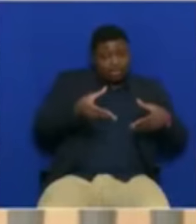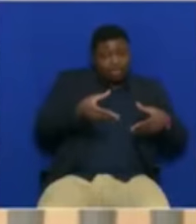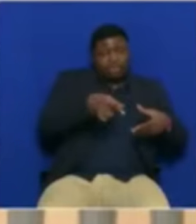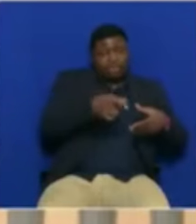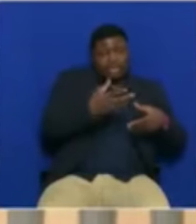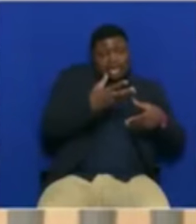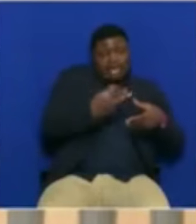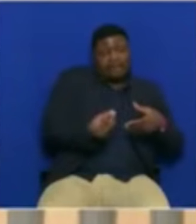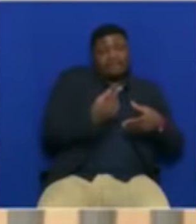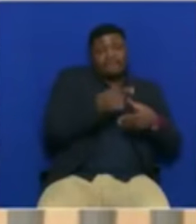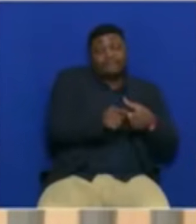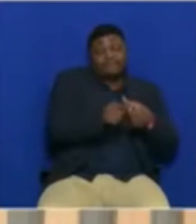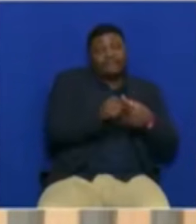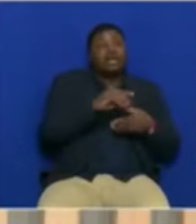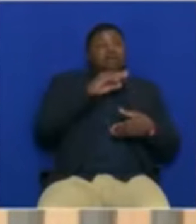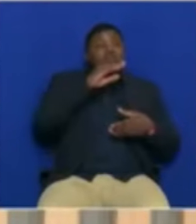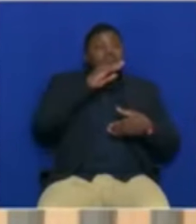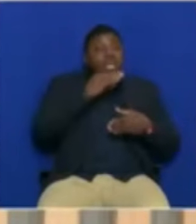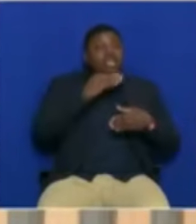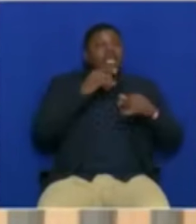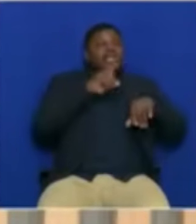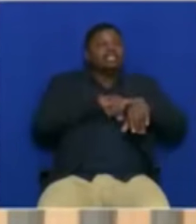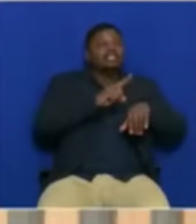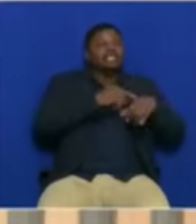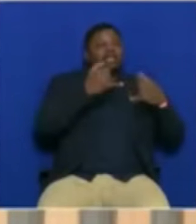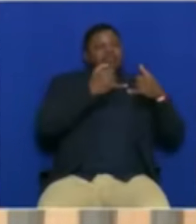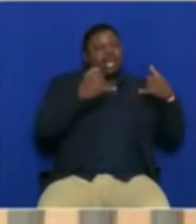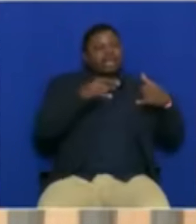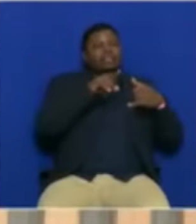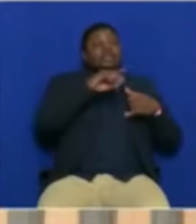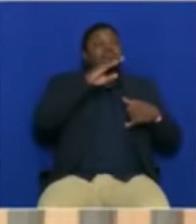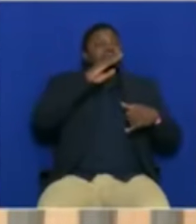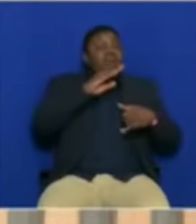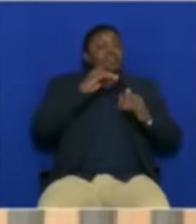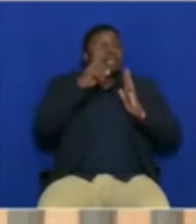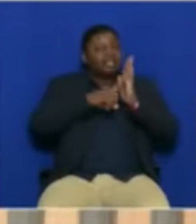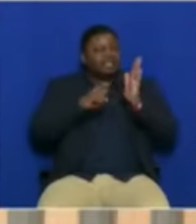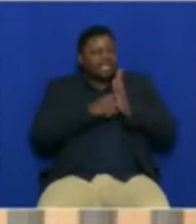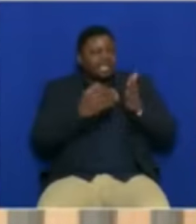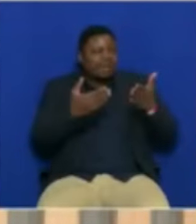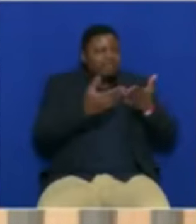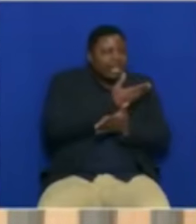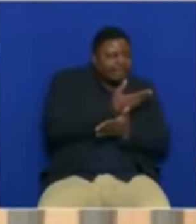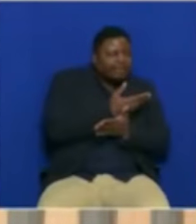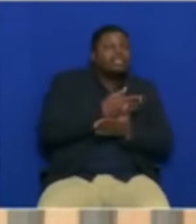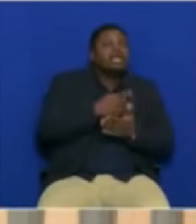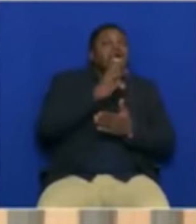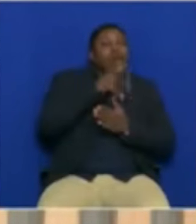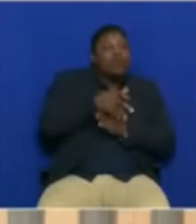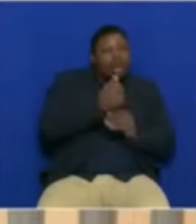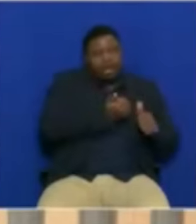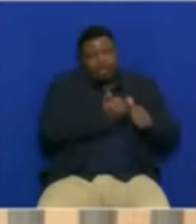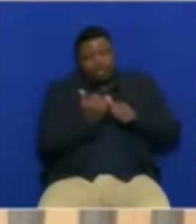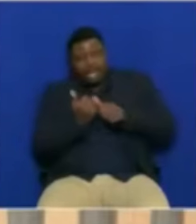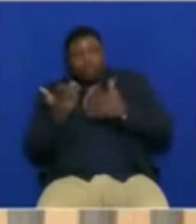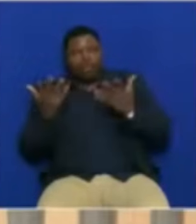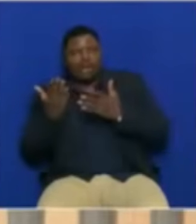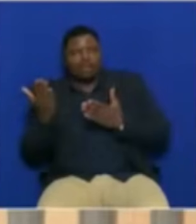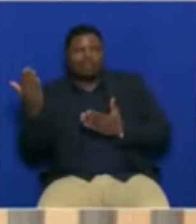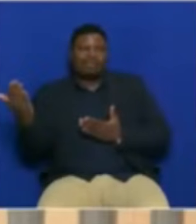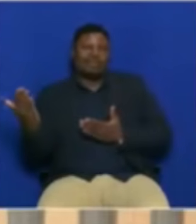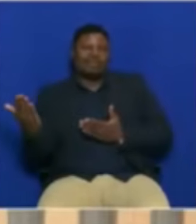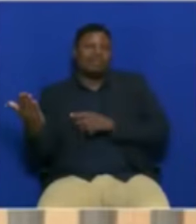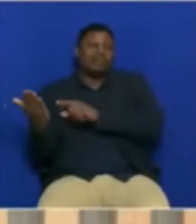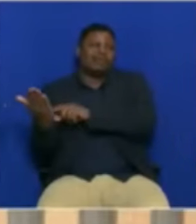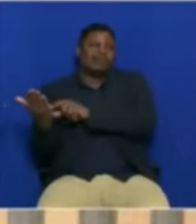date that I miss somehow and it's contained in your affidavit, please feel free to refer me there and I shall include it in the